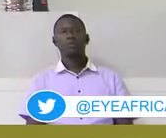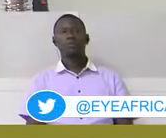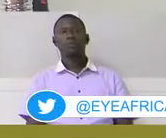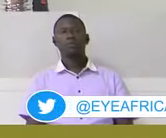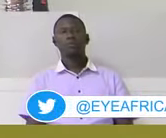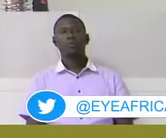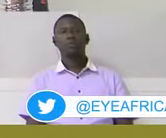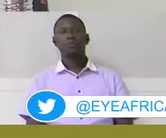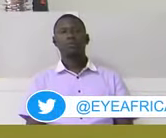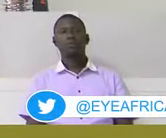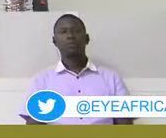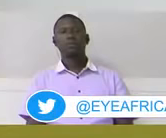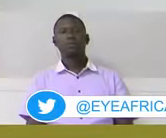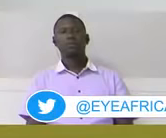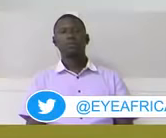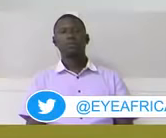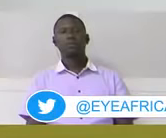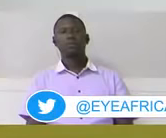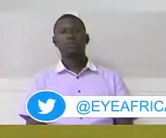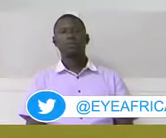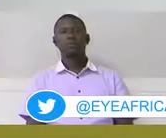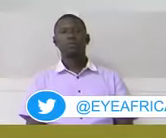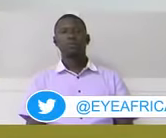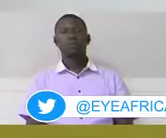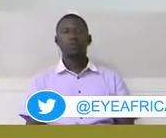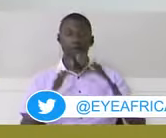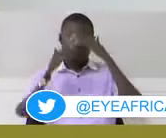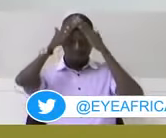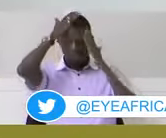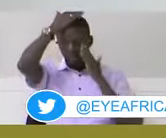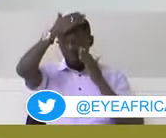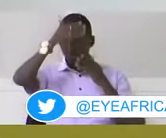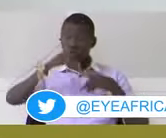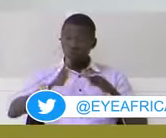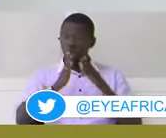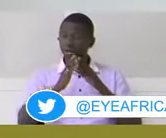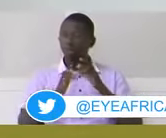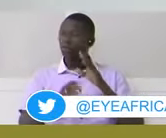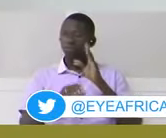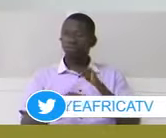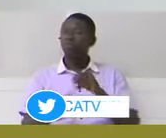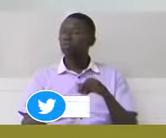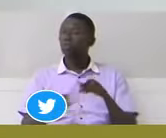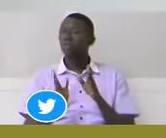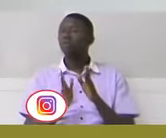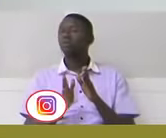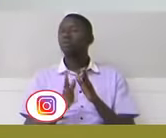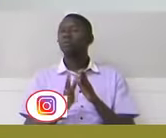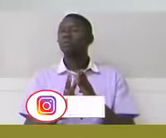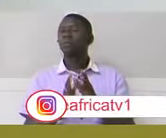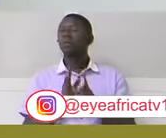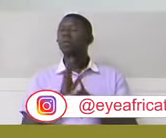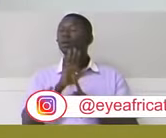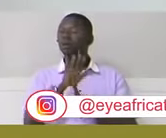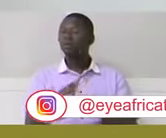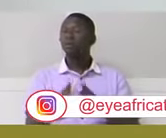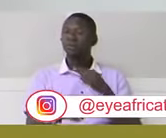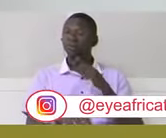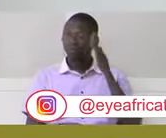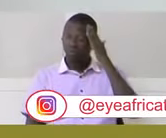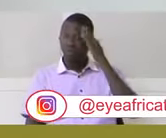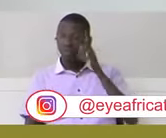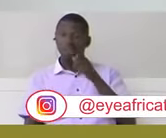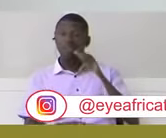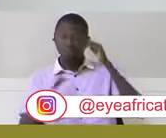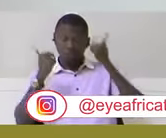yaje nyamay. Military doesn't work like that. So yare kundaro akol gota wanyam. Even by the fact that you know that this is what is happening and you have superiors